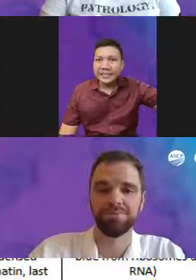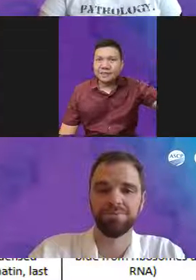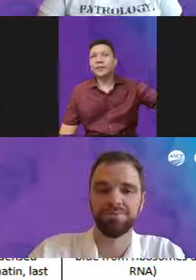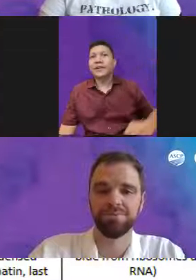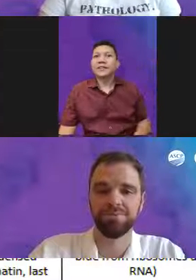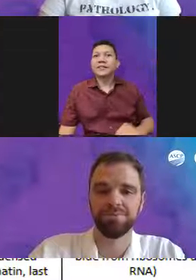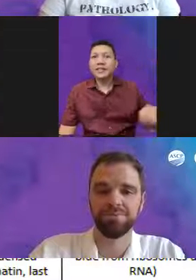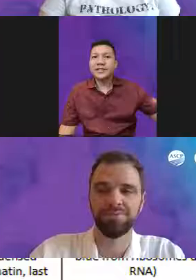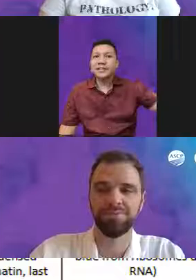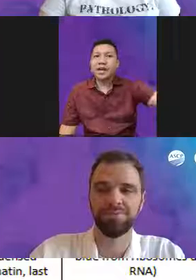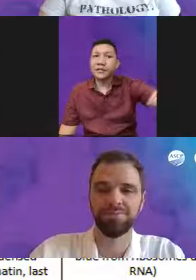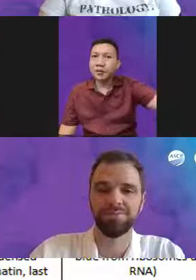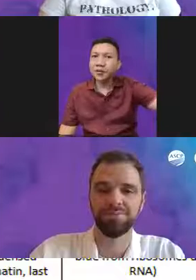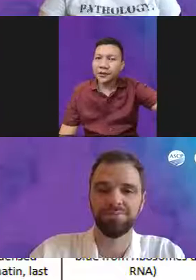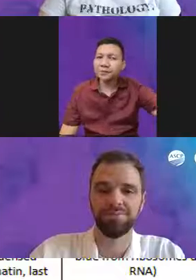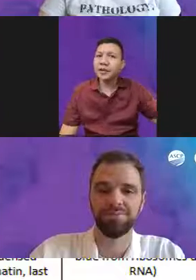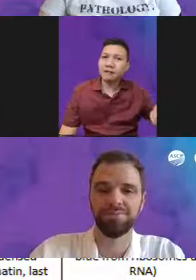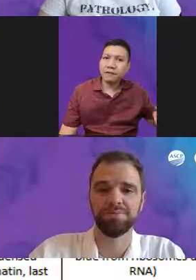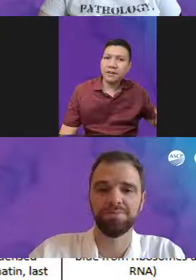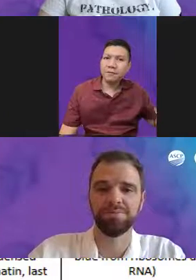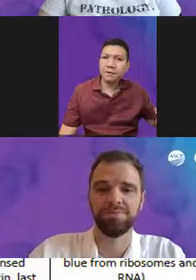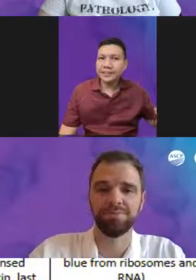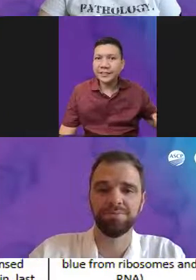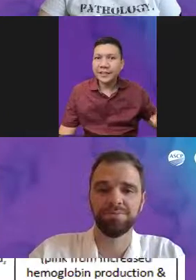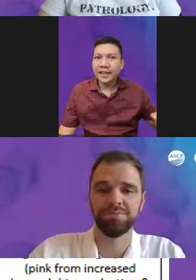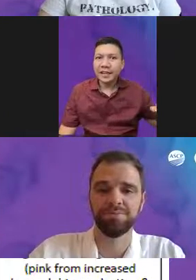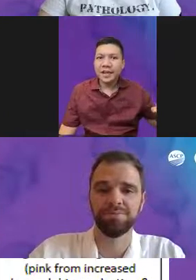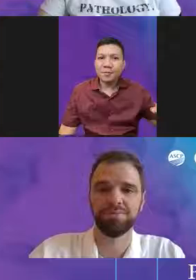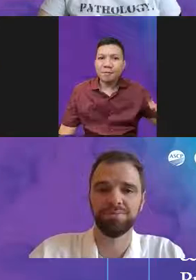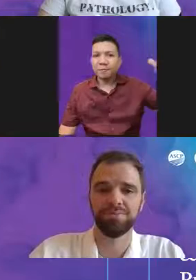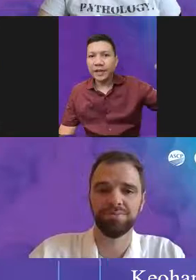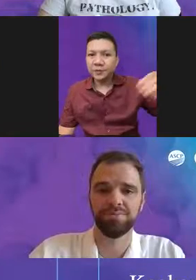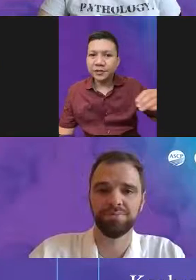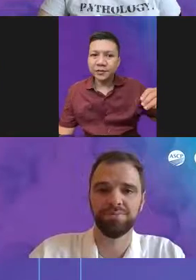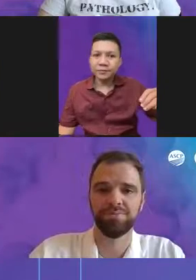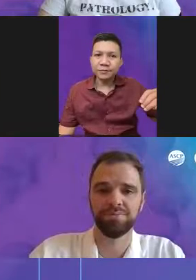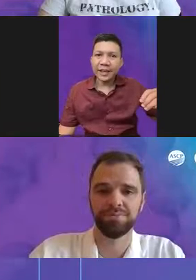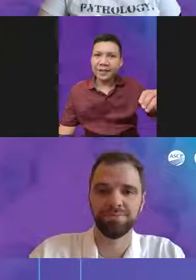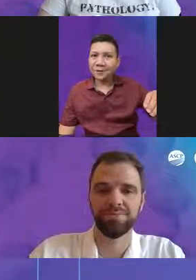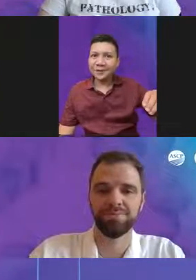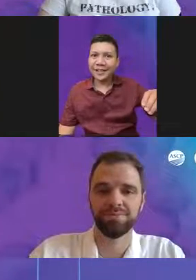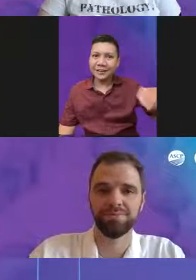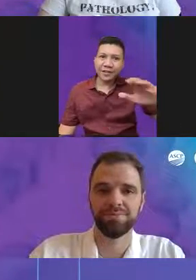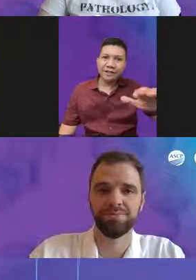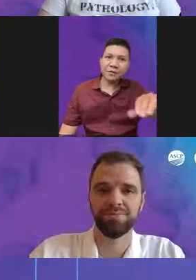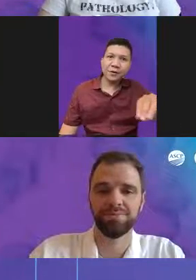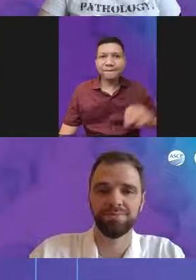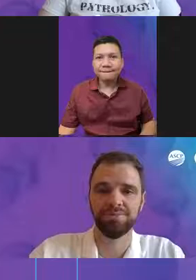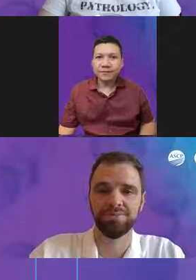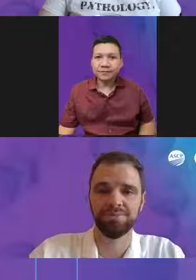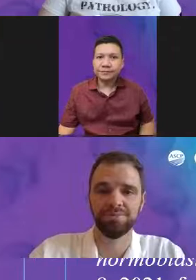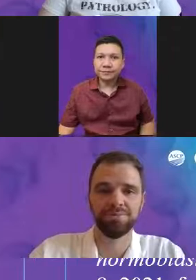or release more red cells. So that's the production part of erythropoiesis. Guys, want to add more to that, or do you have any